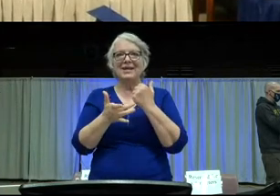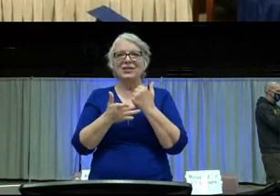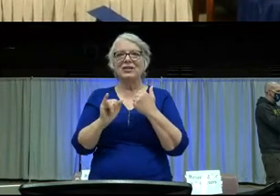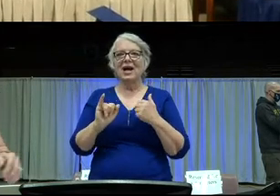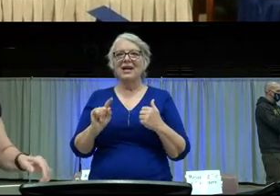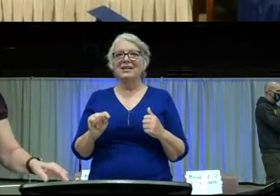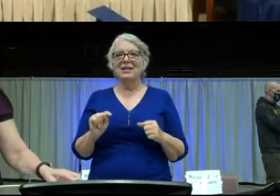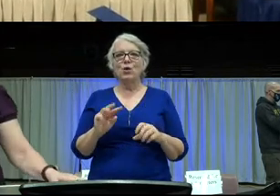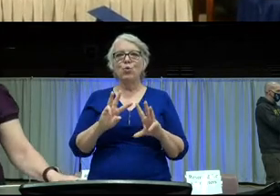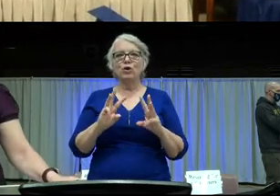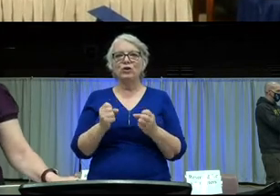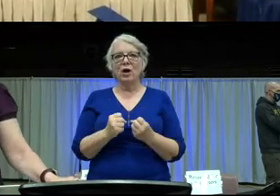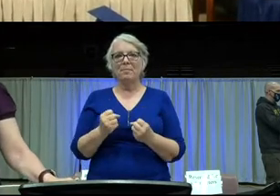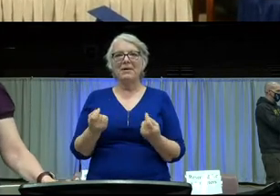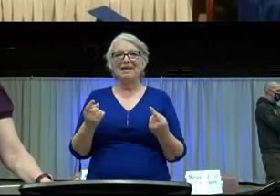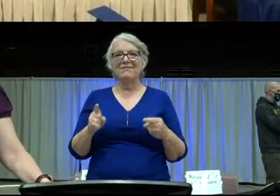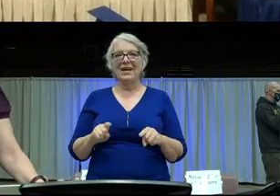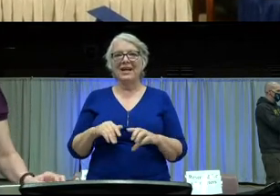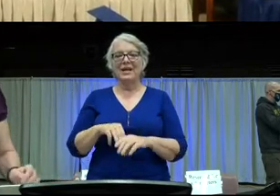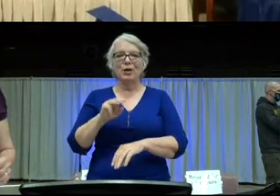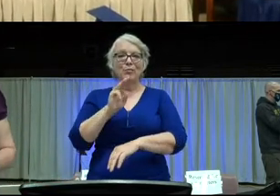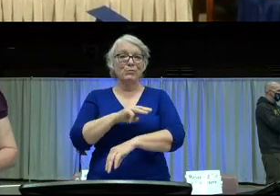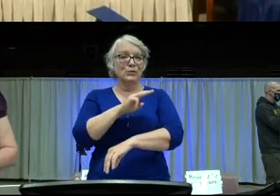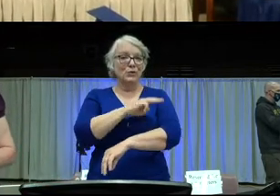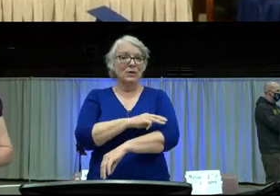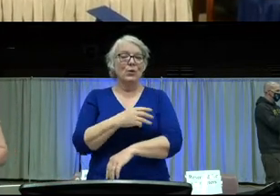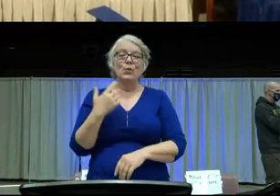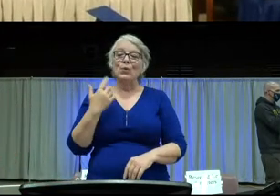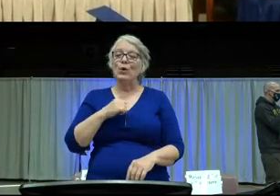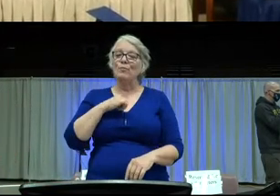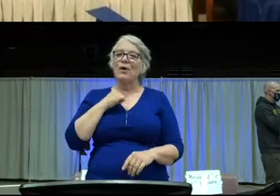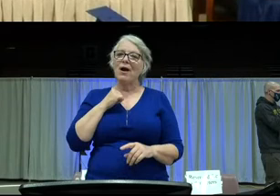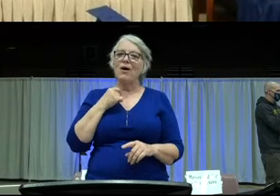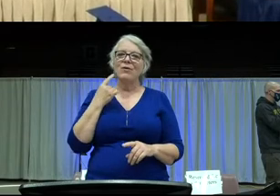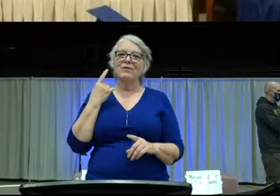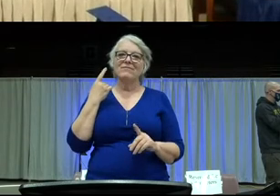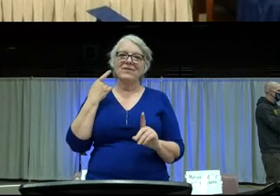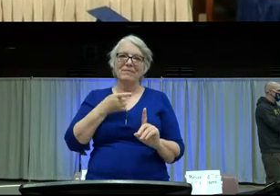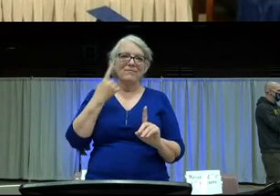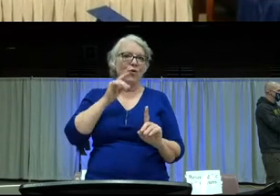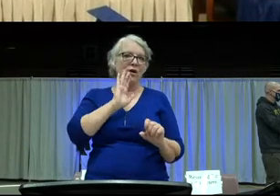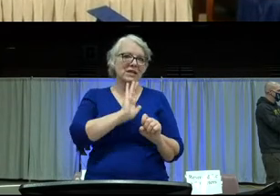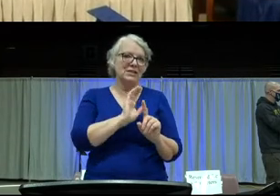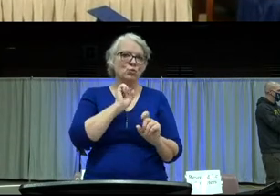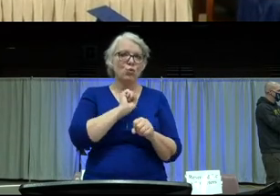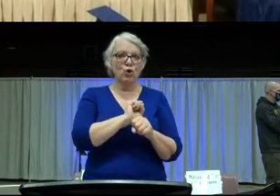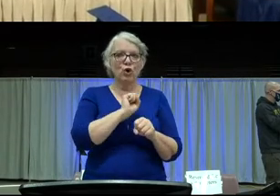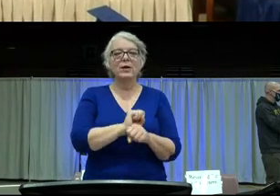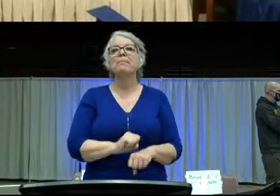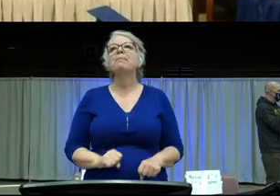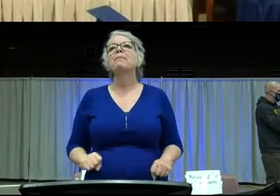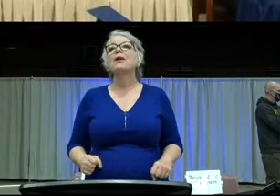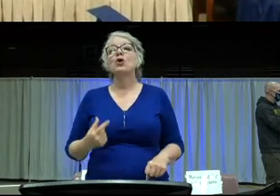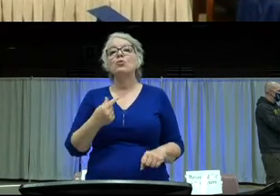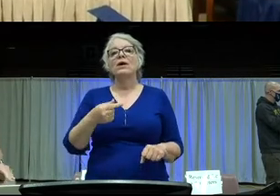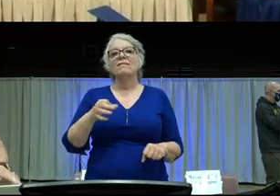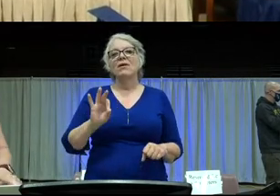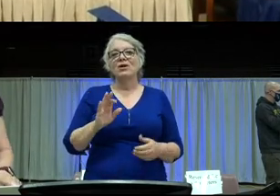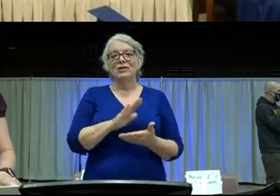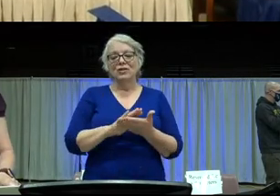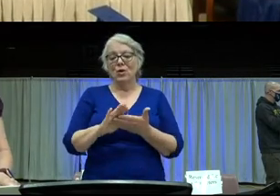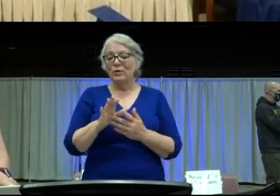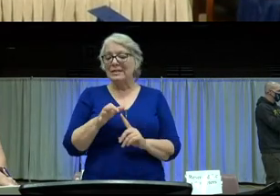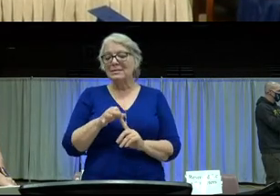workshop event in Missoula, and I'm very proud for the work that he's doing. So Great Falls College is a